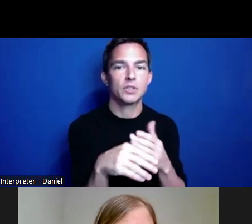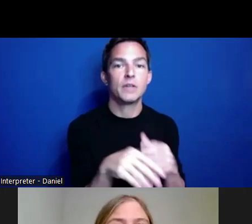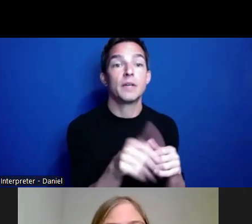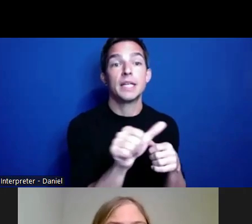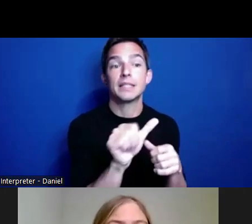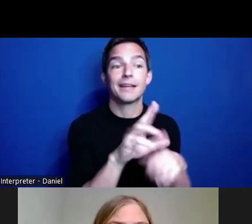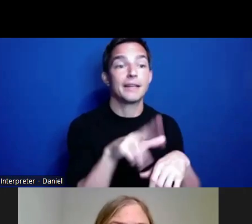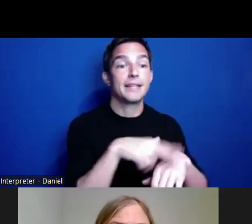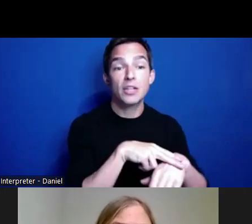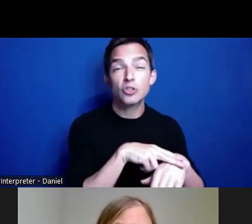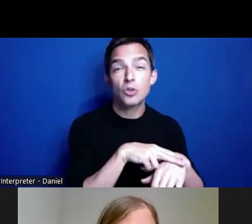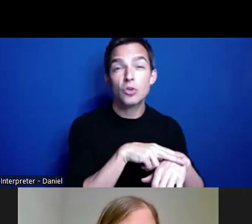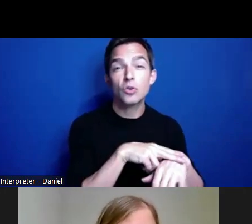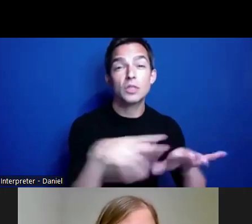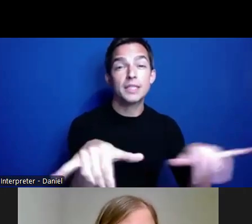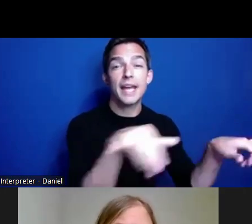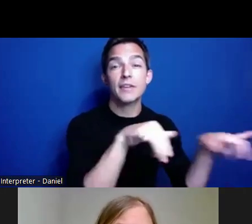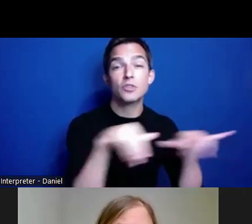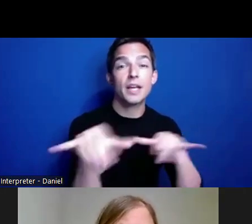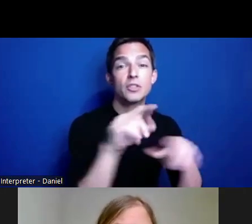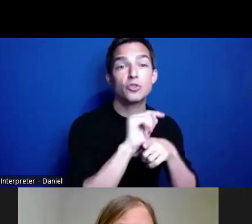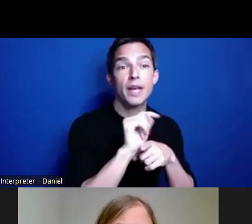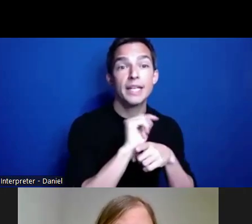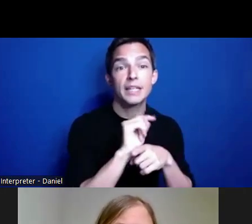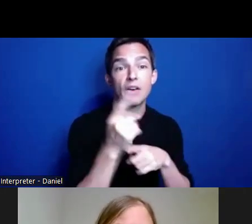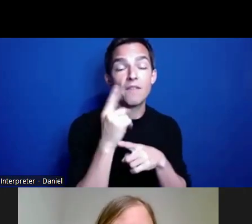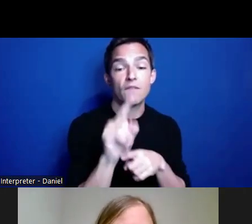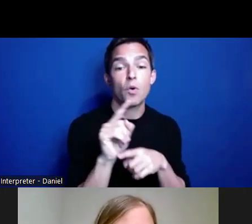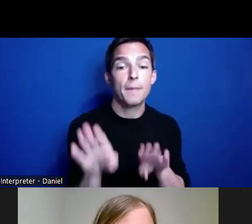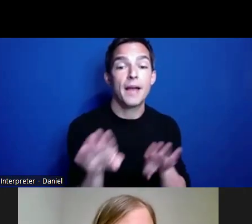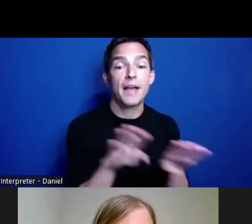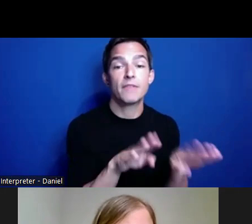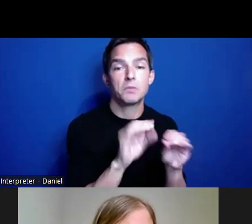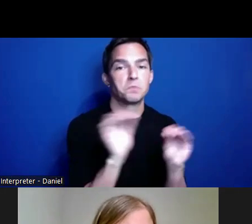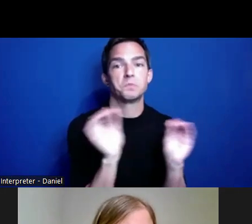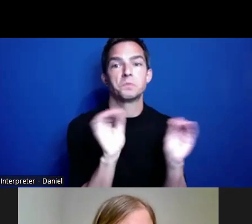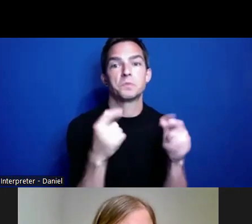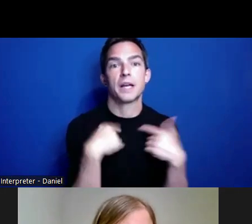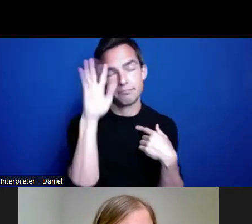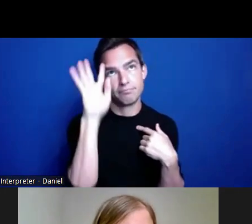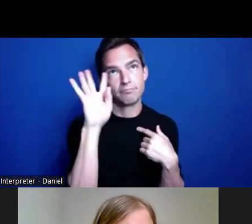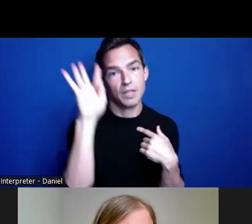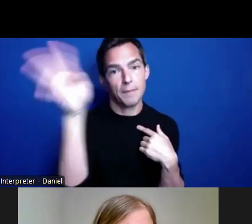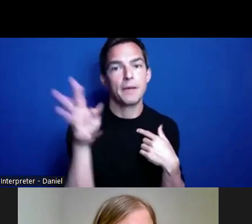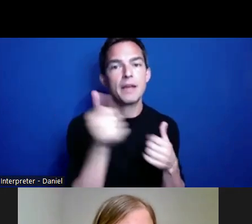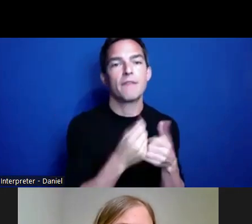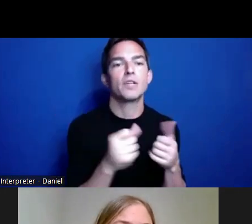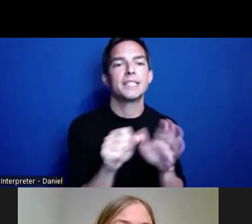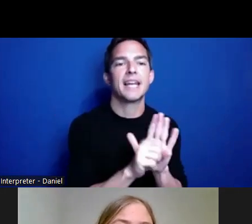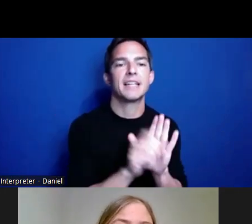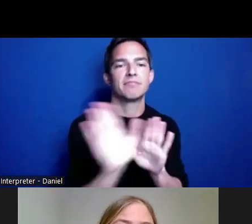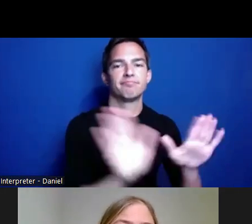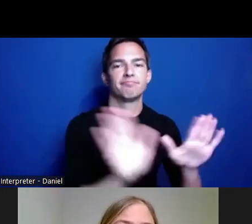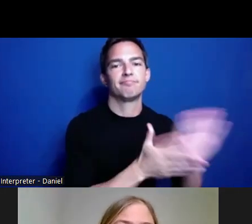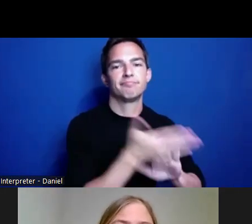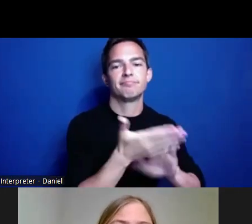national standardized training for peers, nothing that I can come up with. Every state does their own.